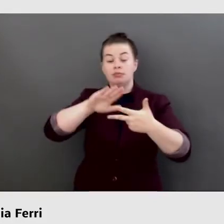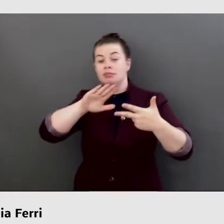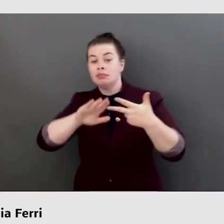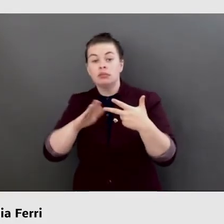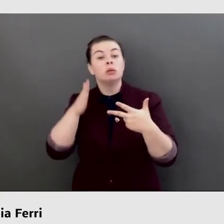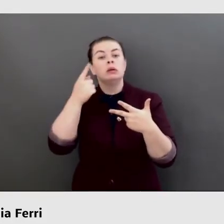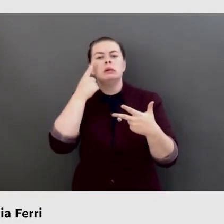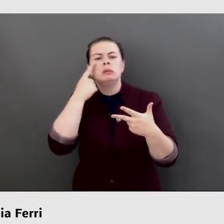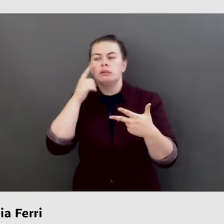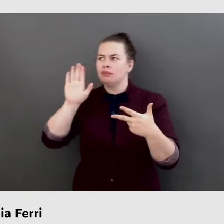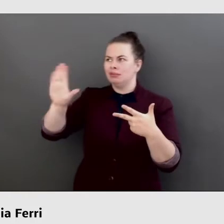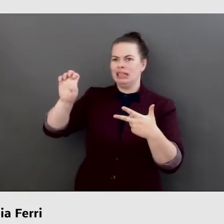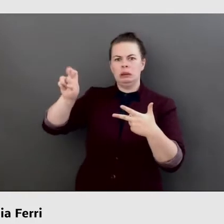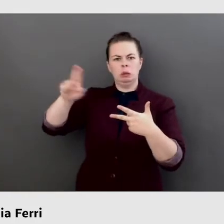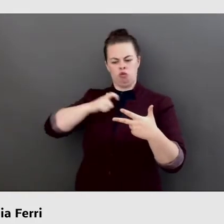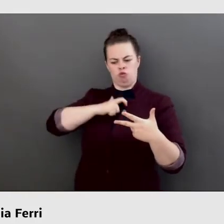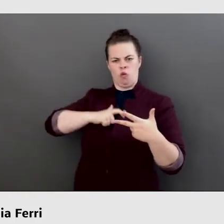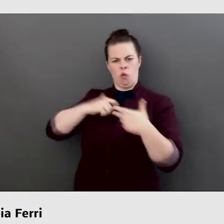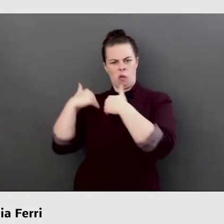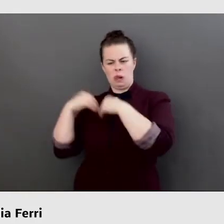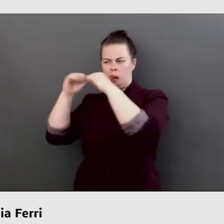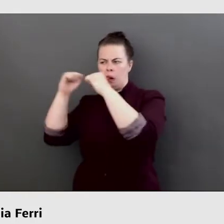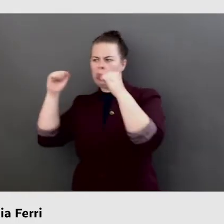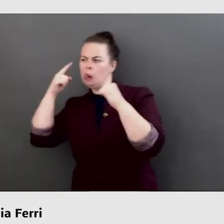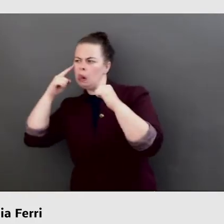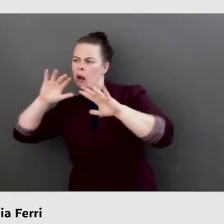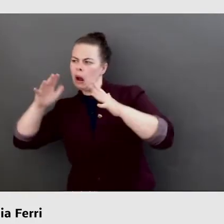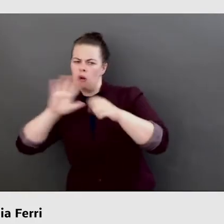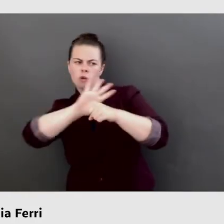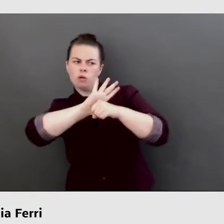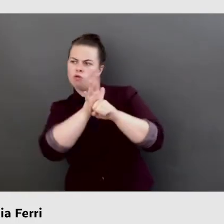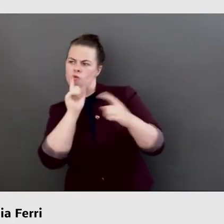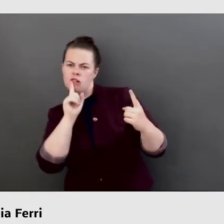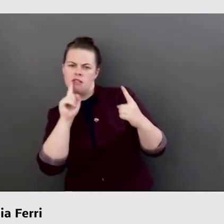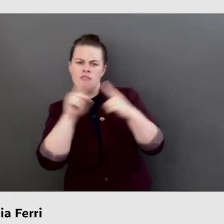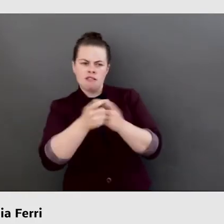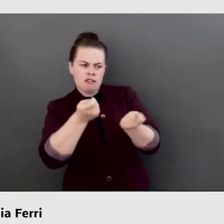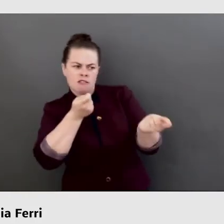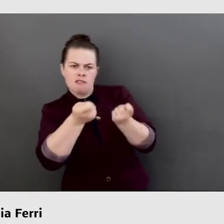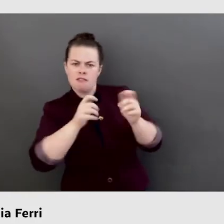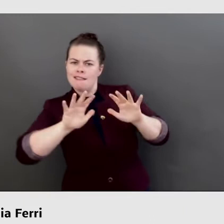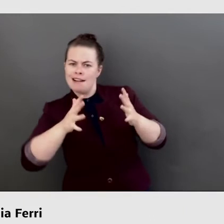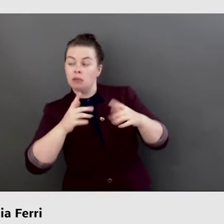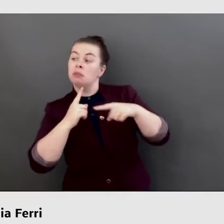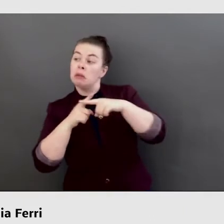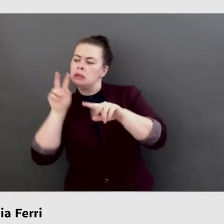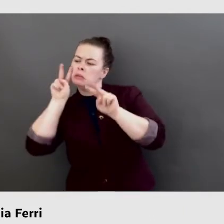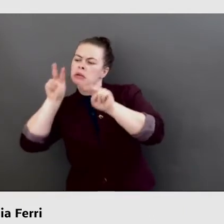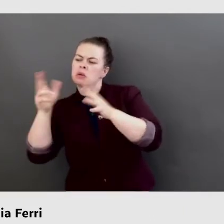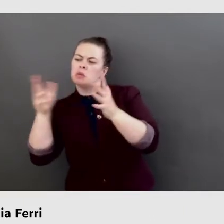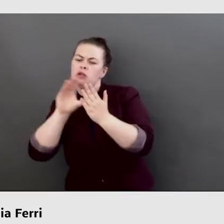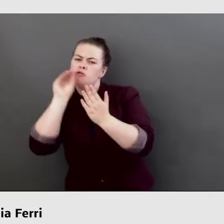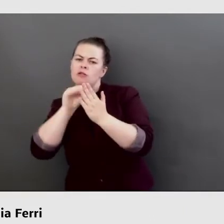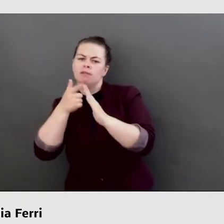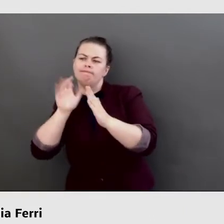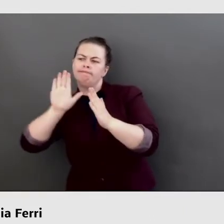and policy. Finally, I will look at the role that the European Union has played in fighting the